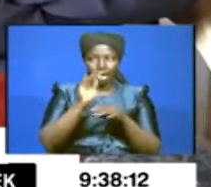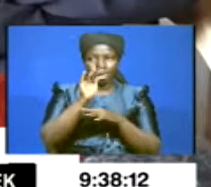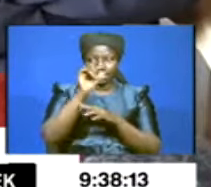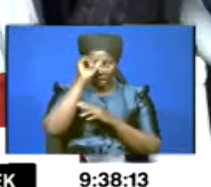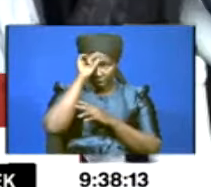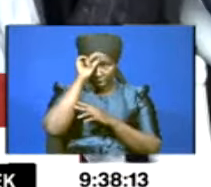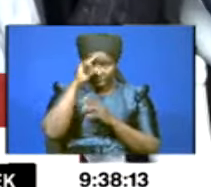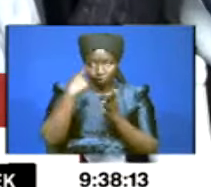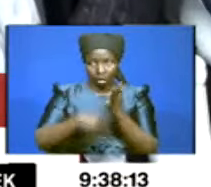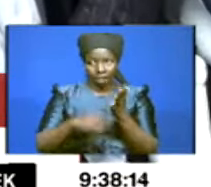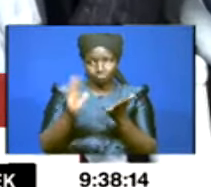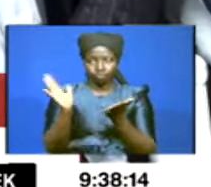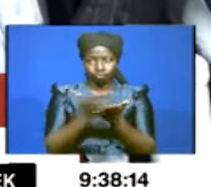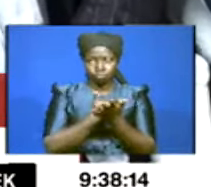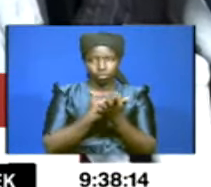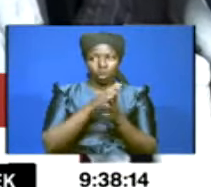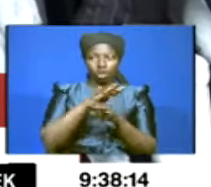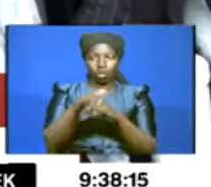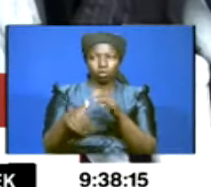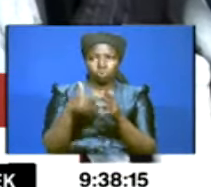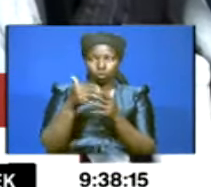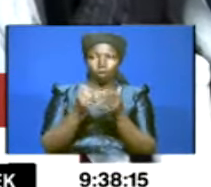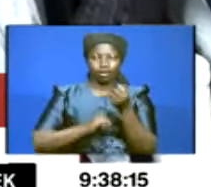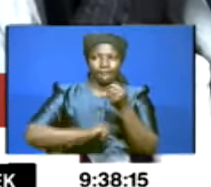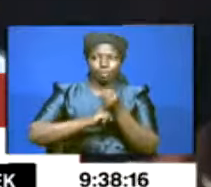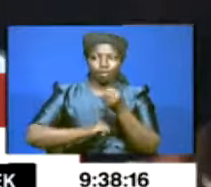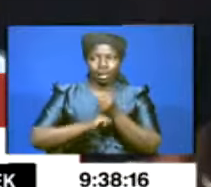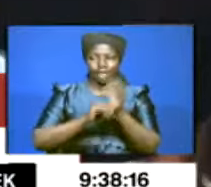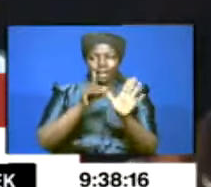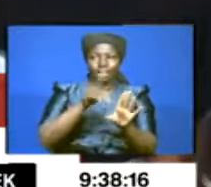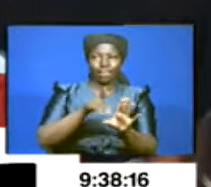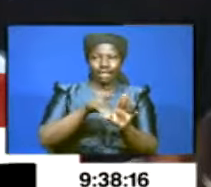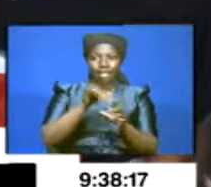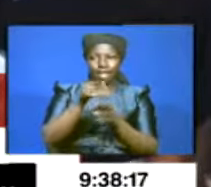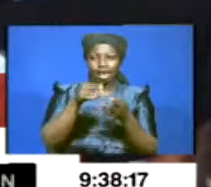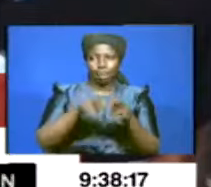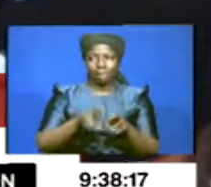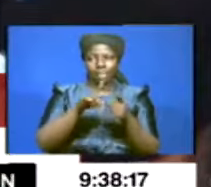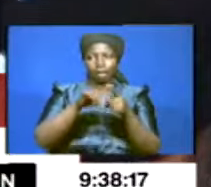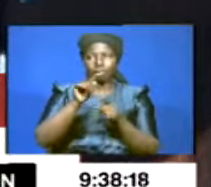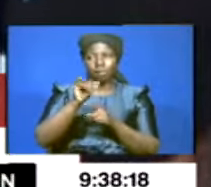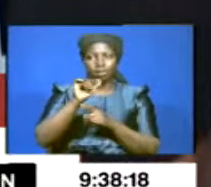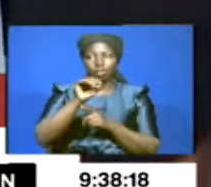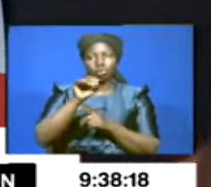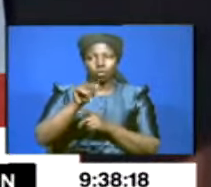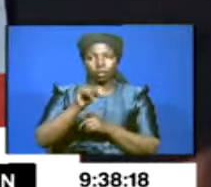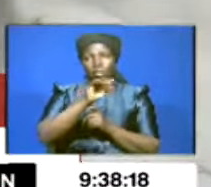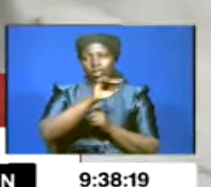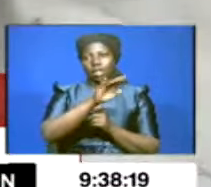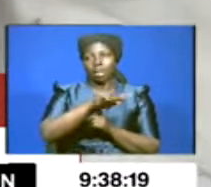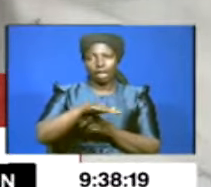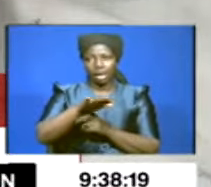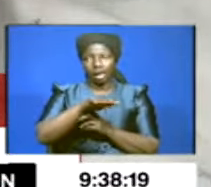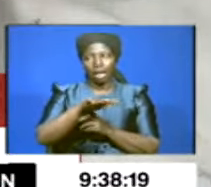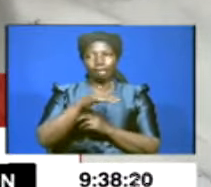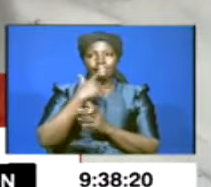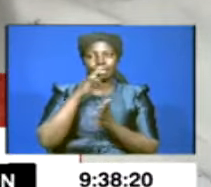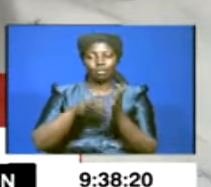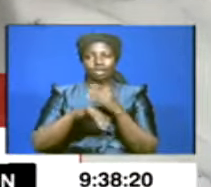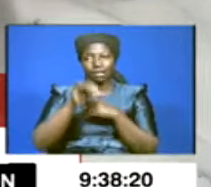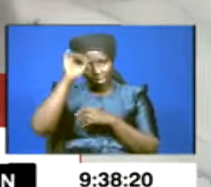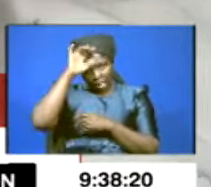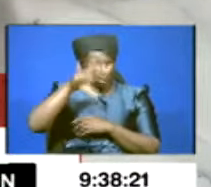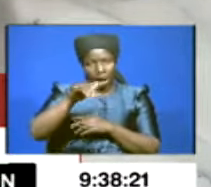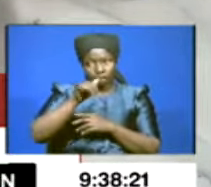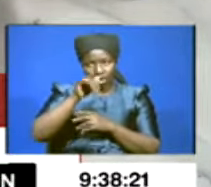taxes charged on all assistive devices. This has Ngecha Tigoni Ward MCA Patrick Ngaruya disclosed that Kiambu County government has launched